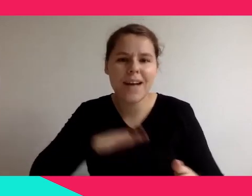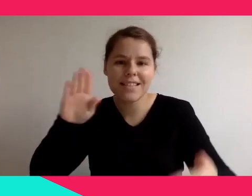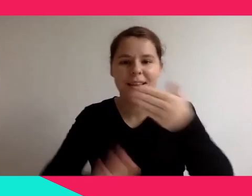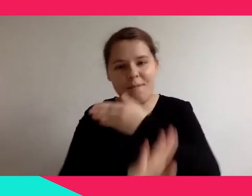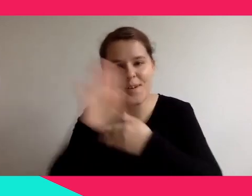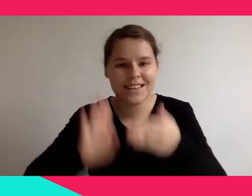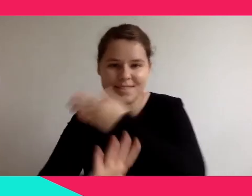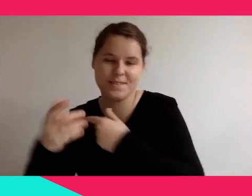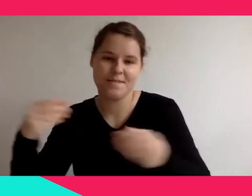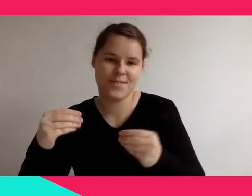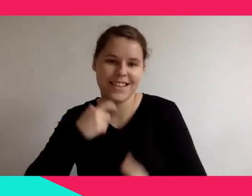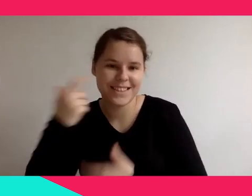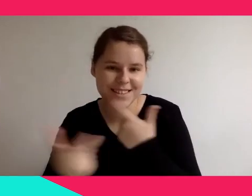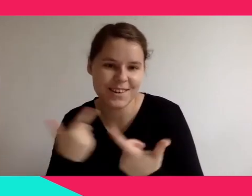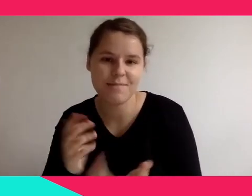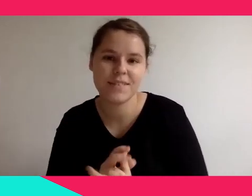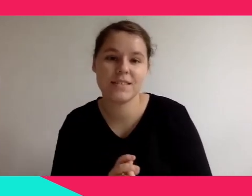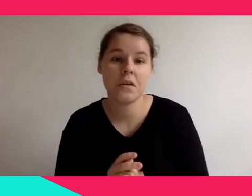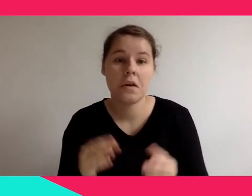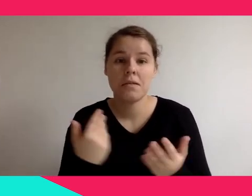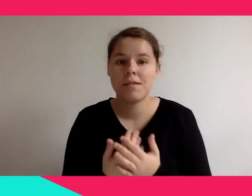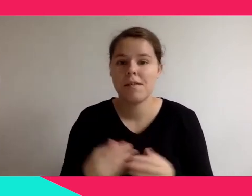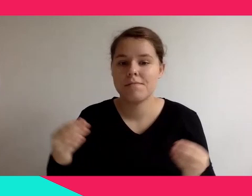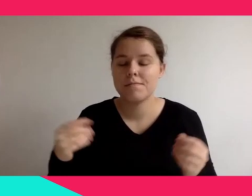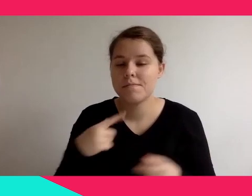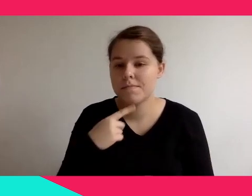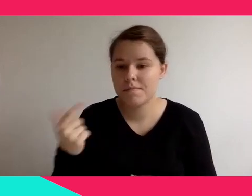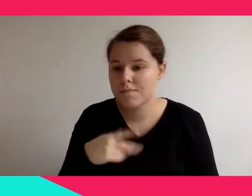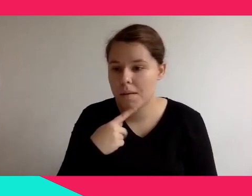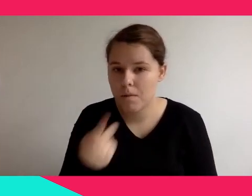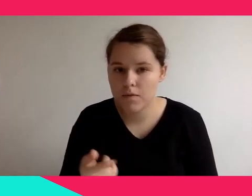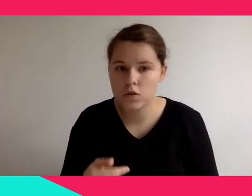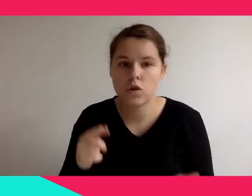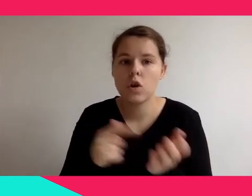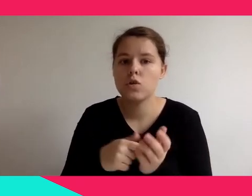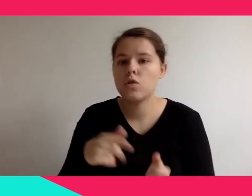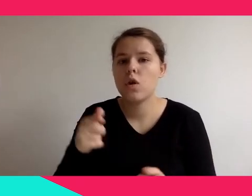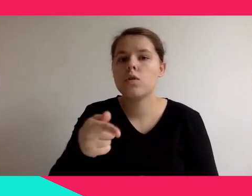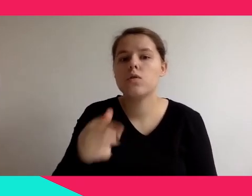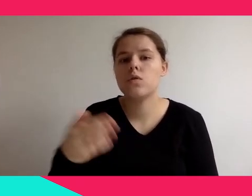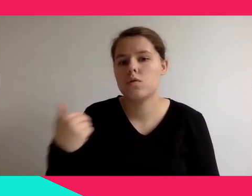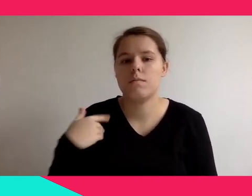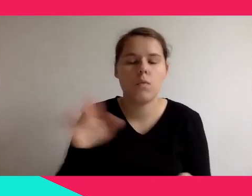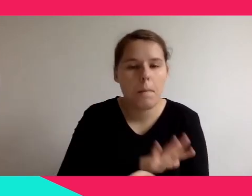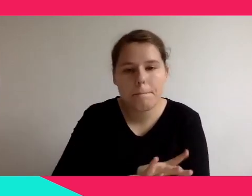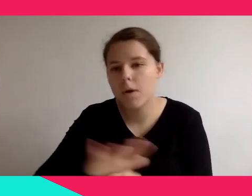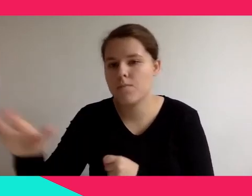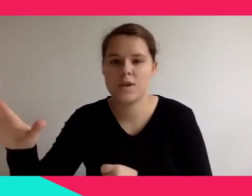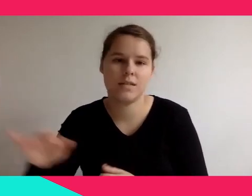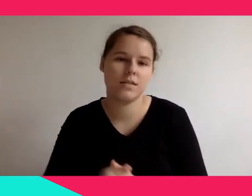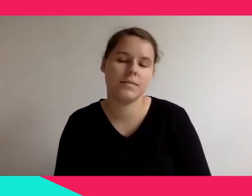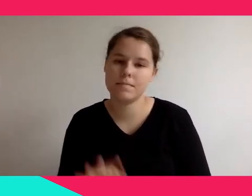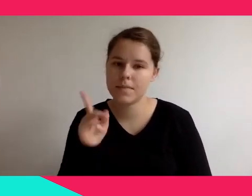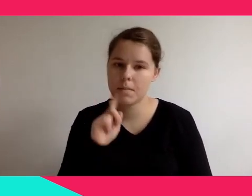successful. I stopped counting, but the Rijksmuseum has hundreds of thousands of Rijksstudio boards